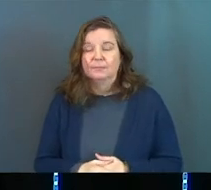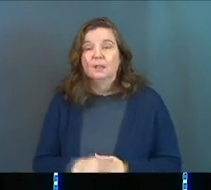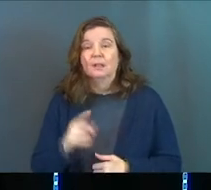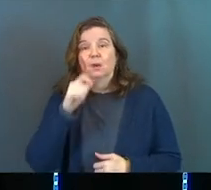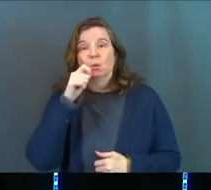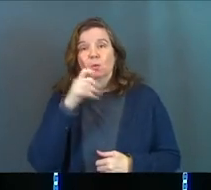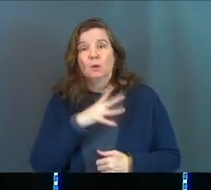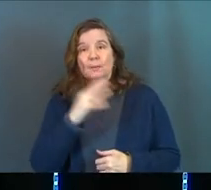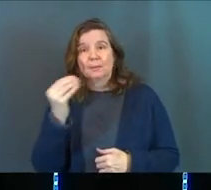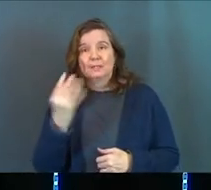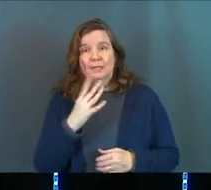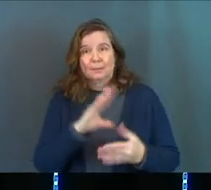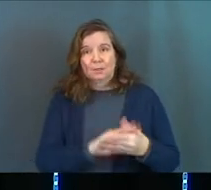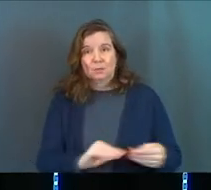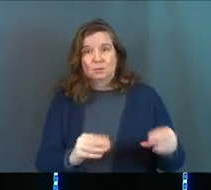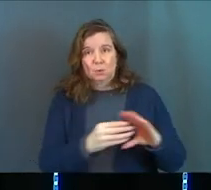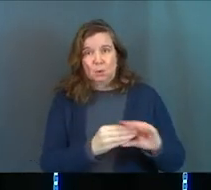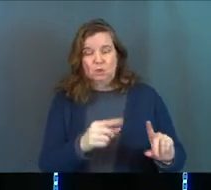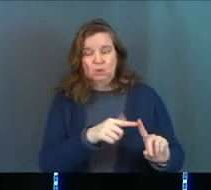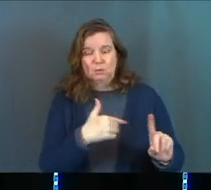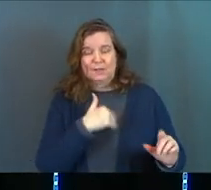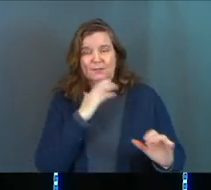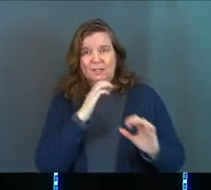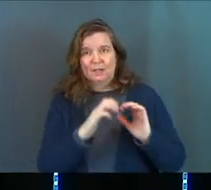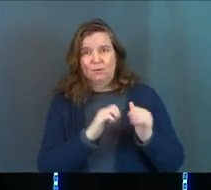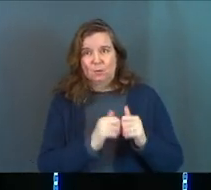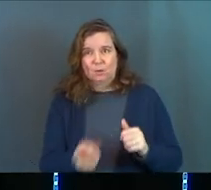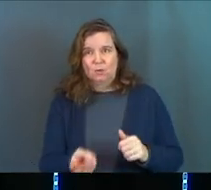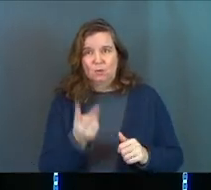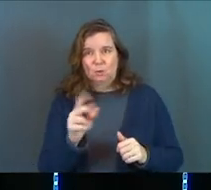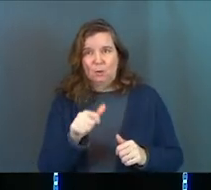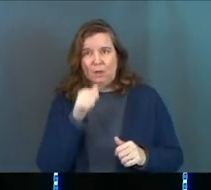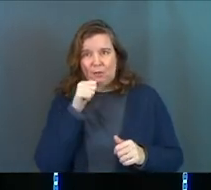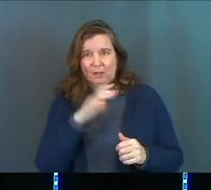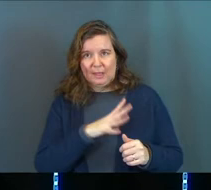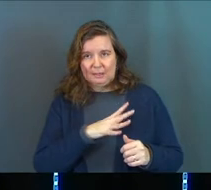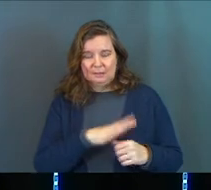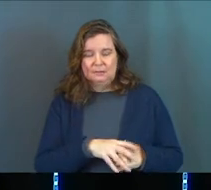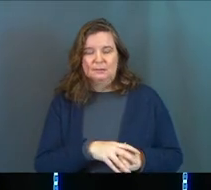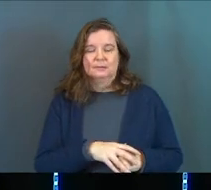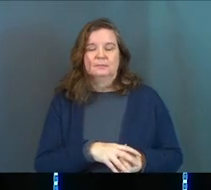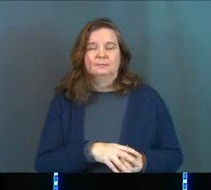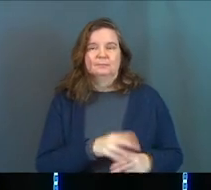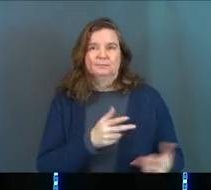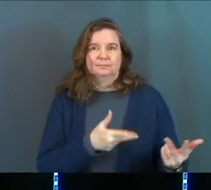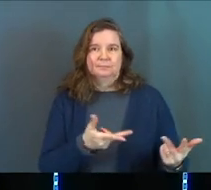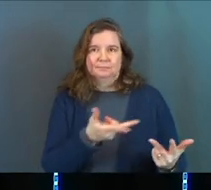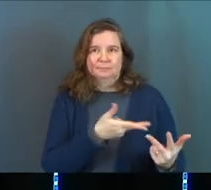But there was a woman telling me this story. She was having a conversation with two other ladies.